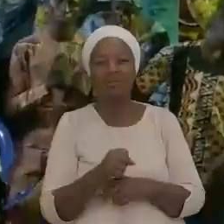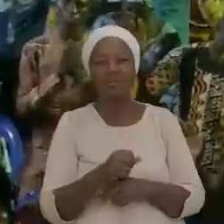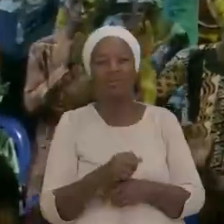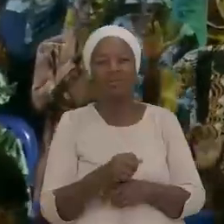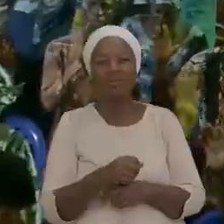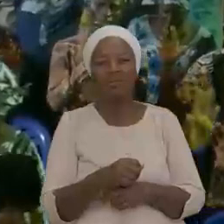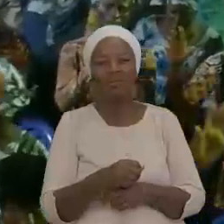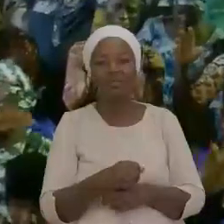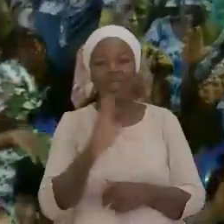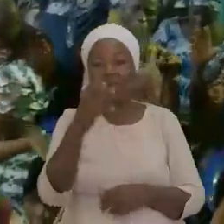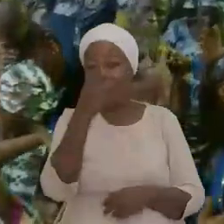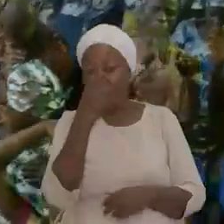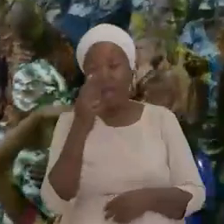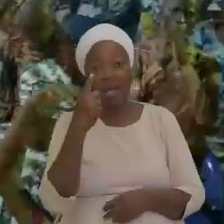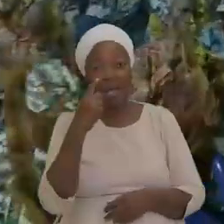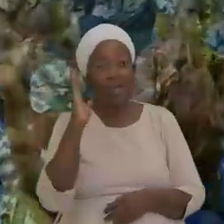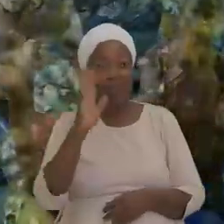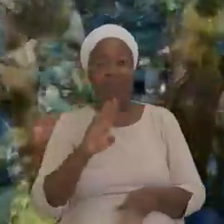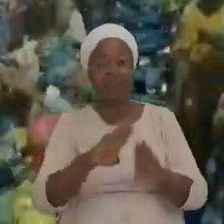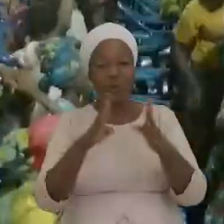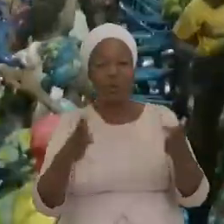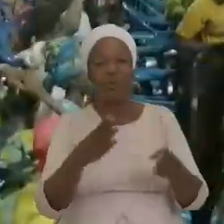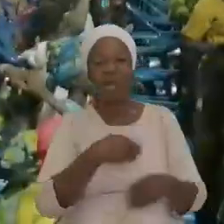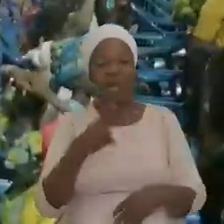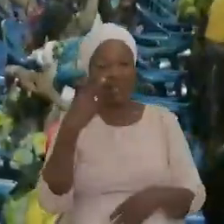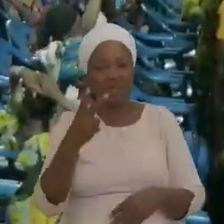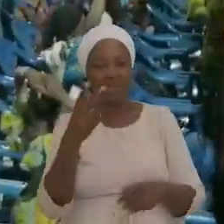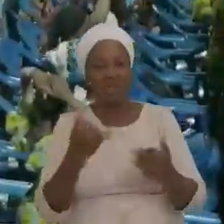The blind eyes will open and see.